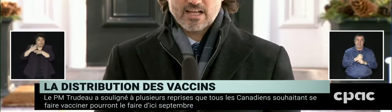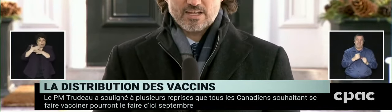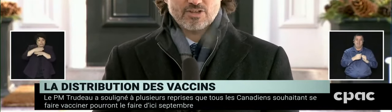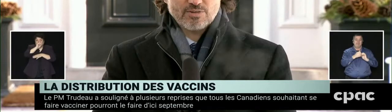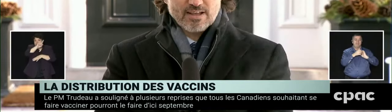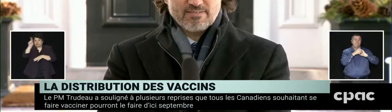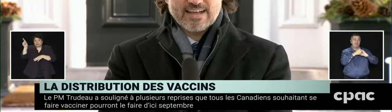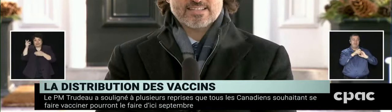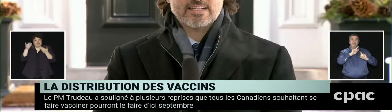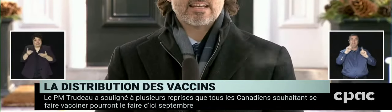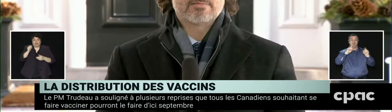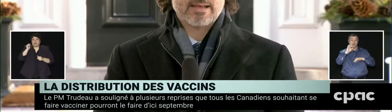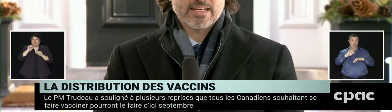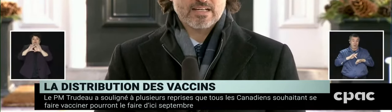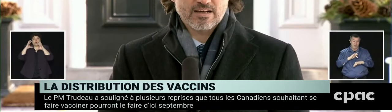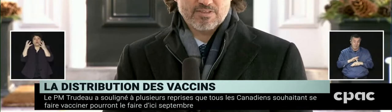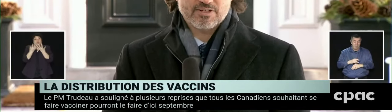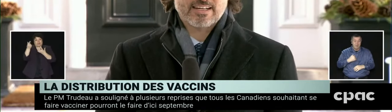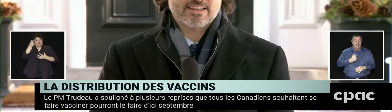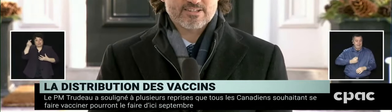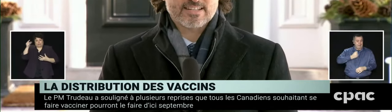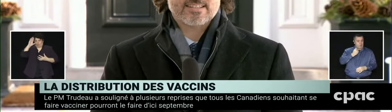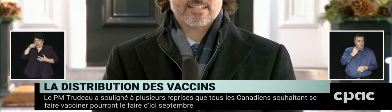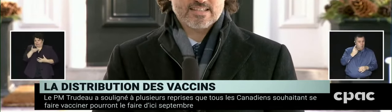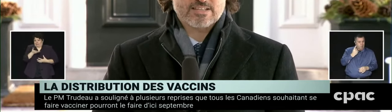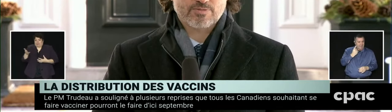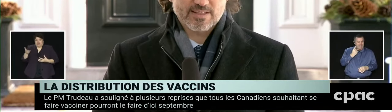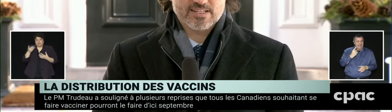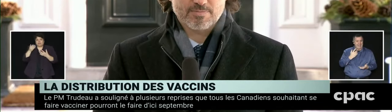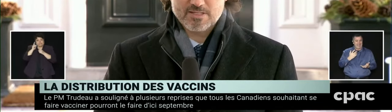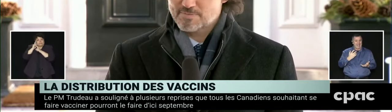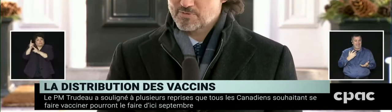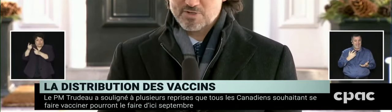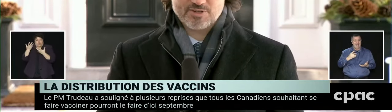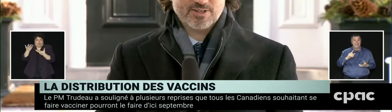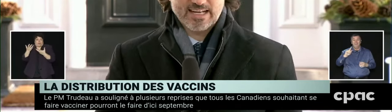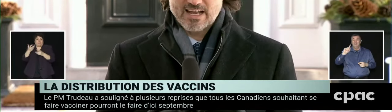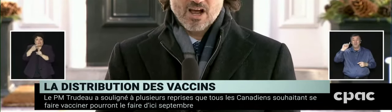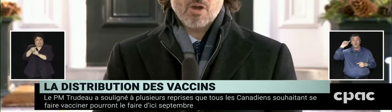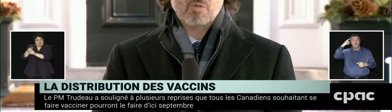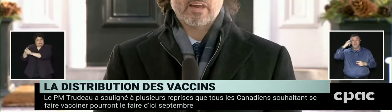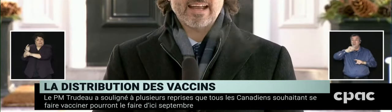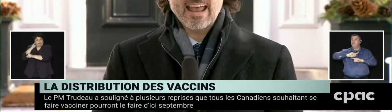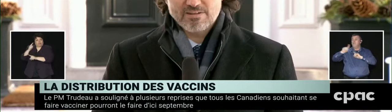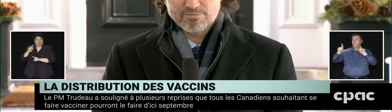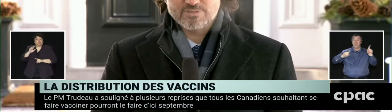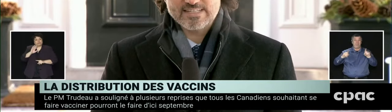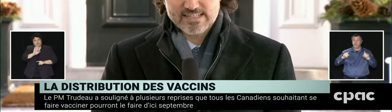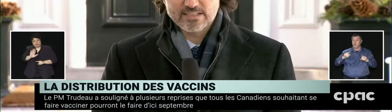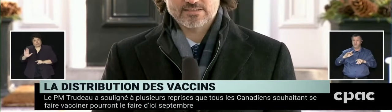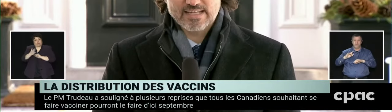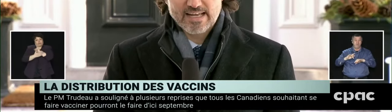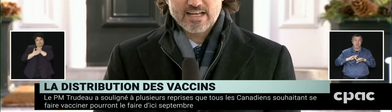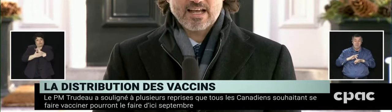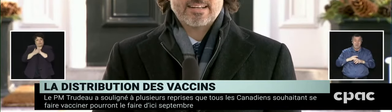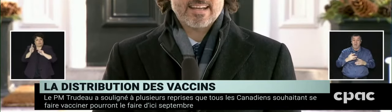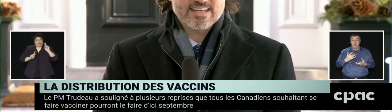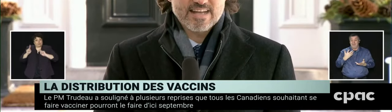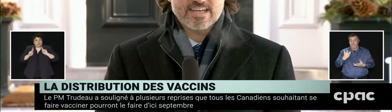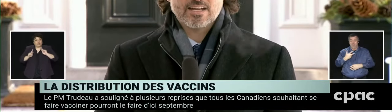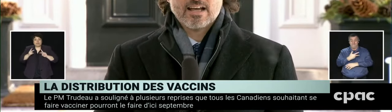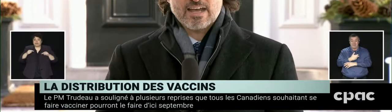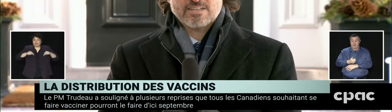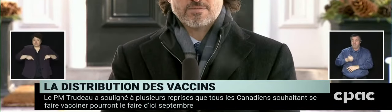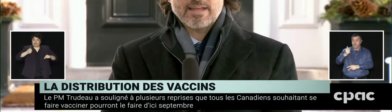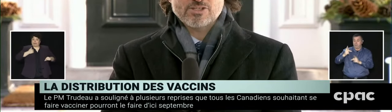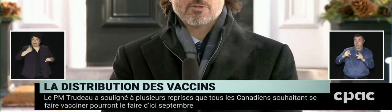feeling to vaccine as many of their citizens as quickly as possible. We're certainly working every single day and